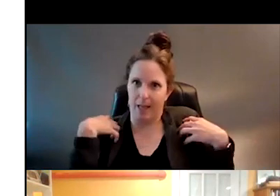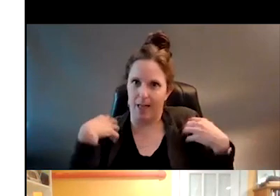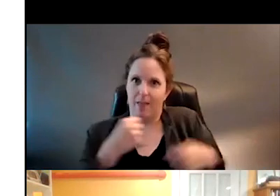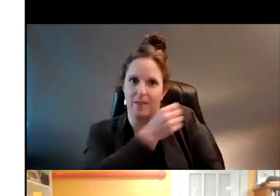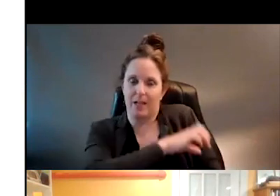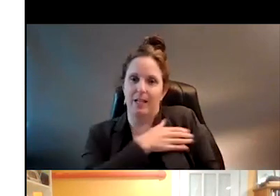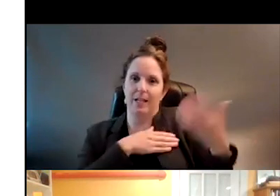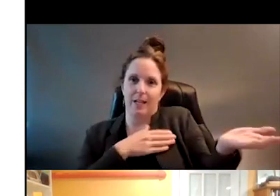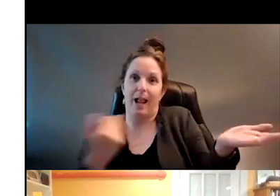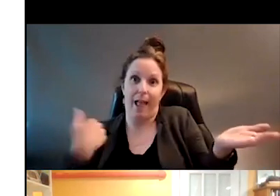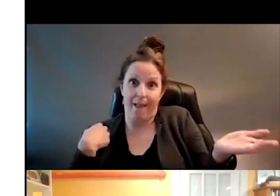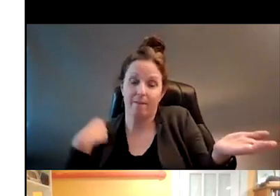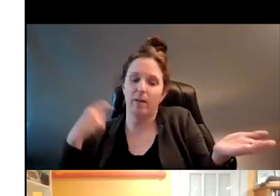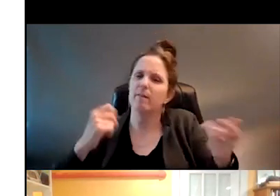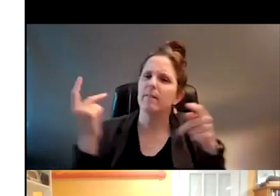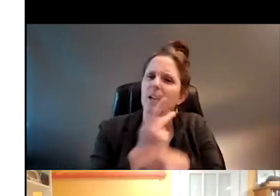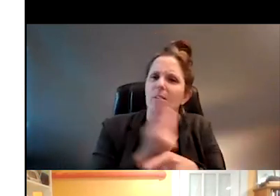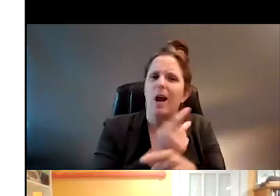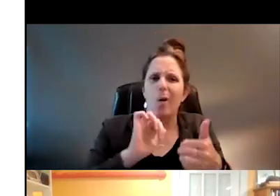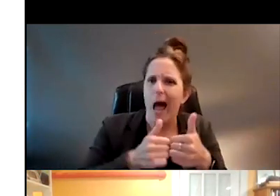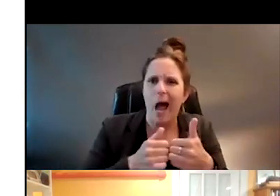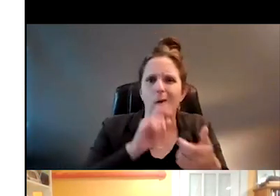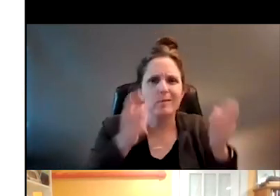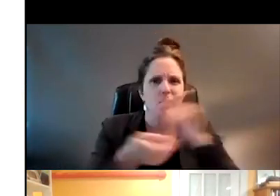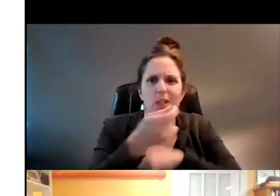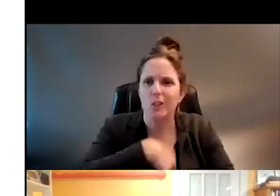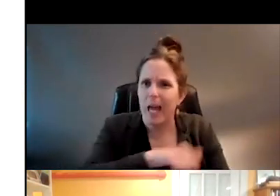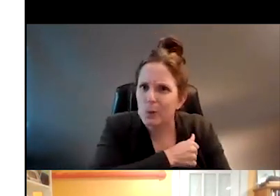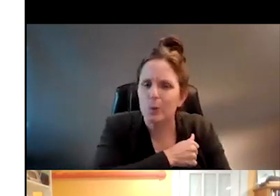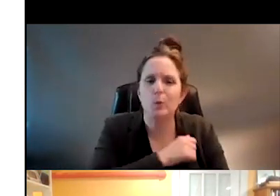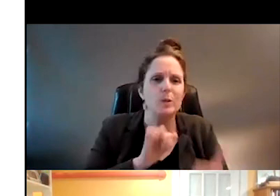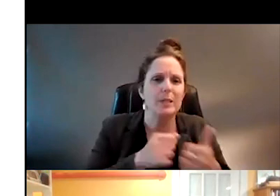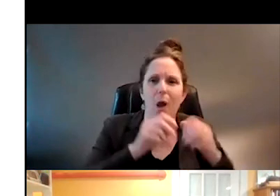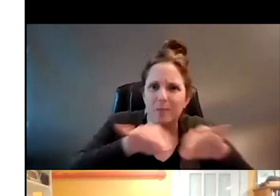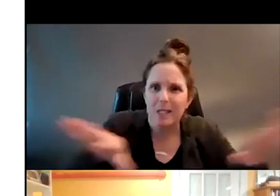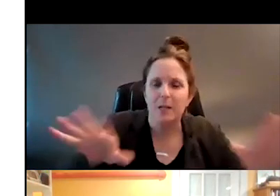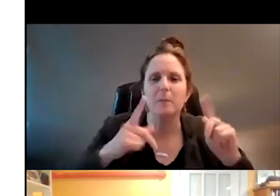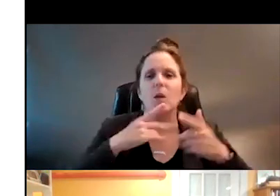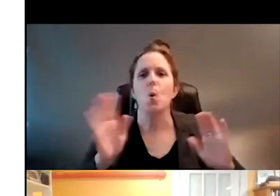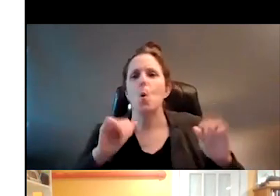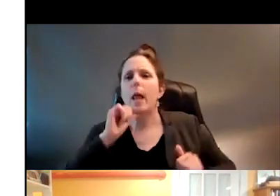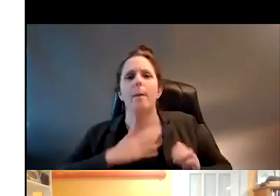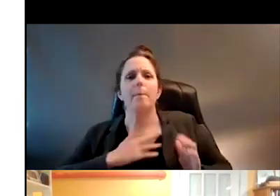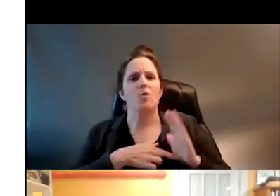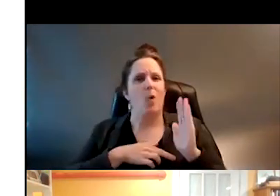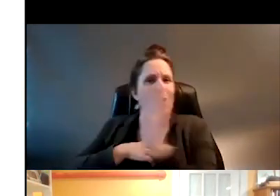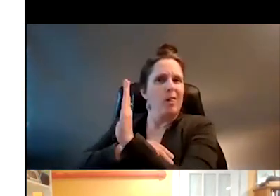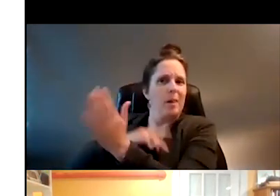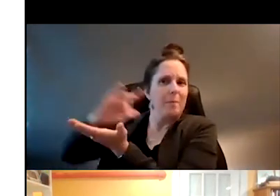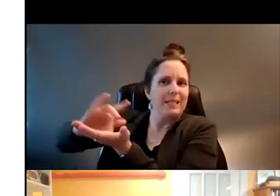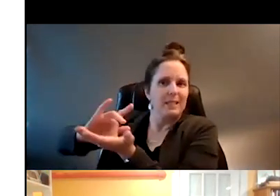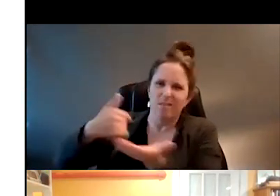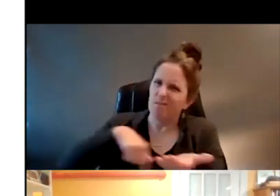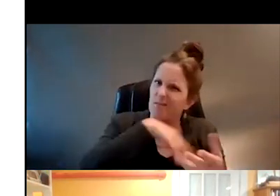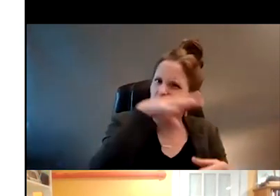piece perhaps down the road, how we can change attitudes. That's not my role. You know, we'll leave it up to medicine. Well, we are part of